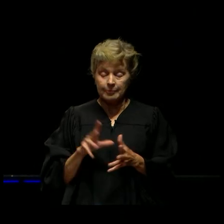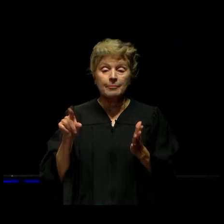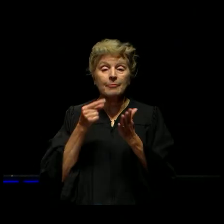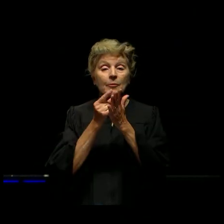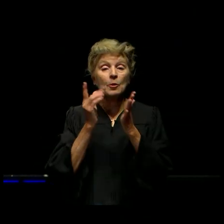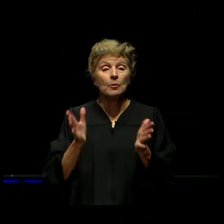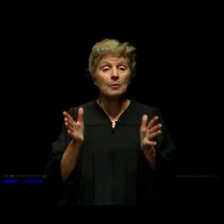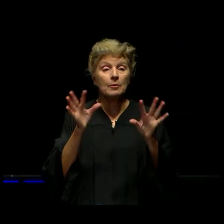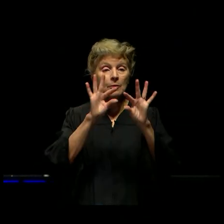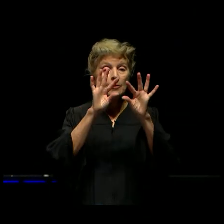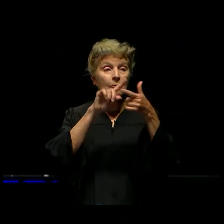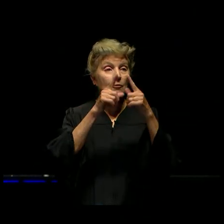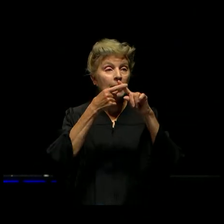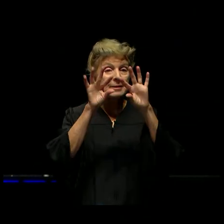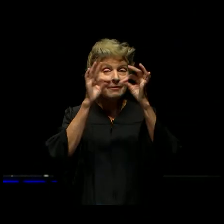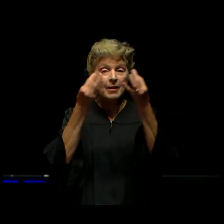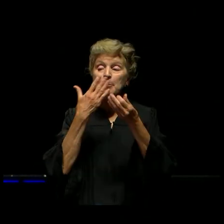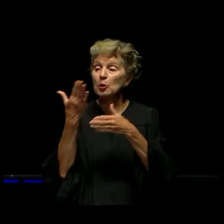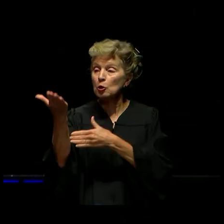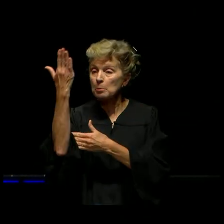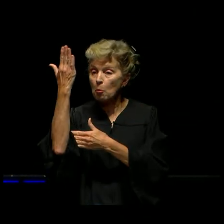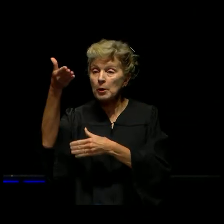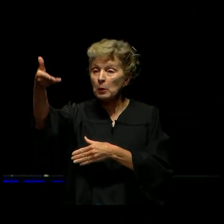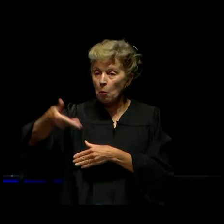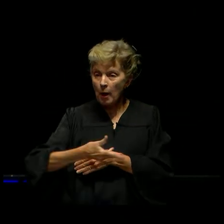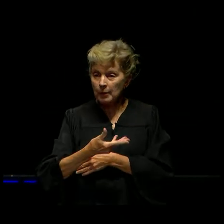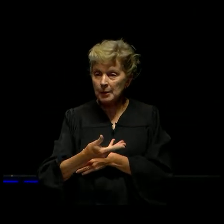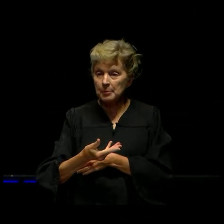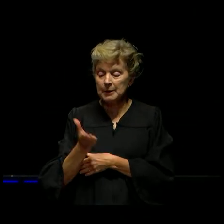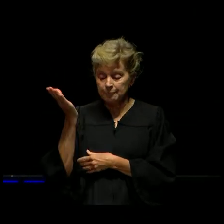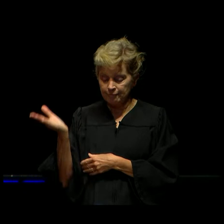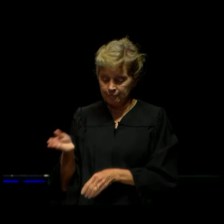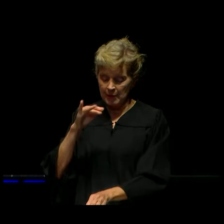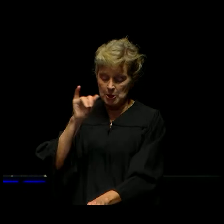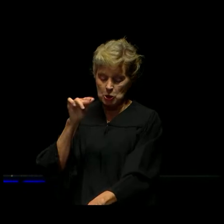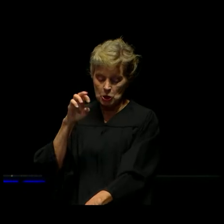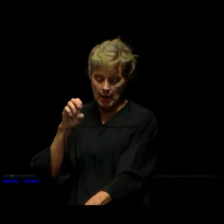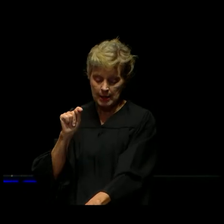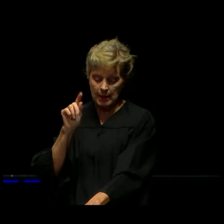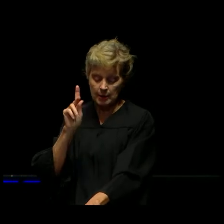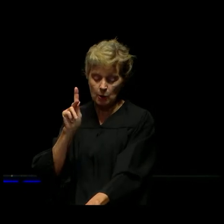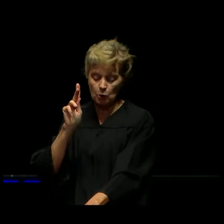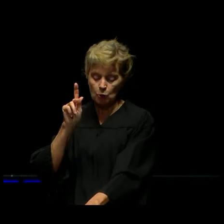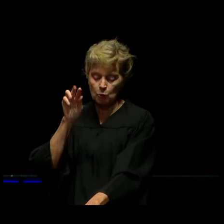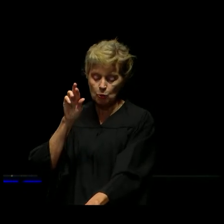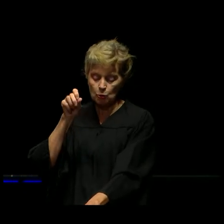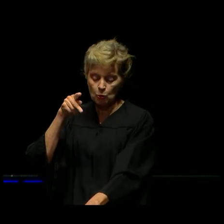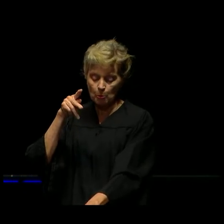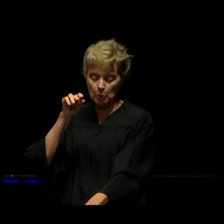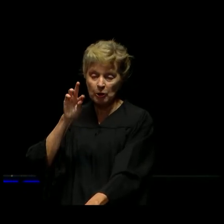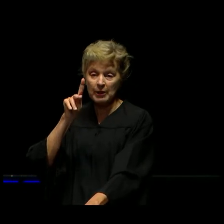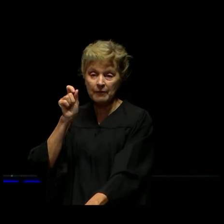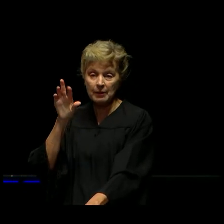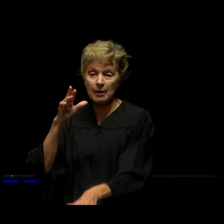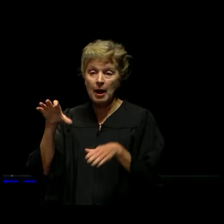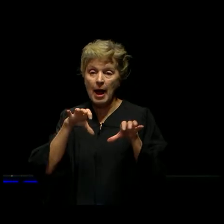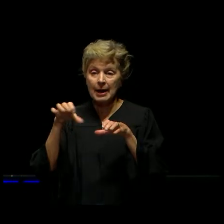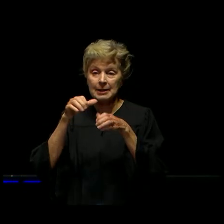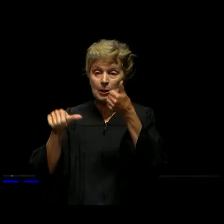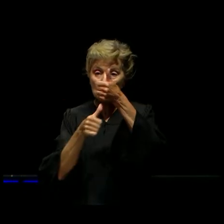Graduands, friends, and family, good morning and welcome. I'm Jana Koprivnikar, Acting Associate Dean in the Faculty of